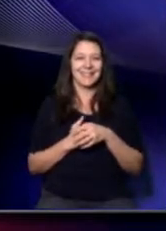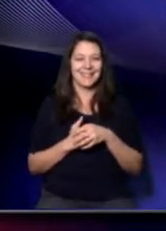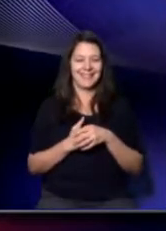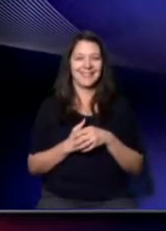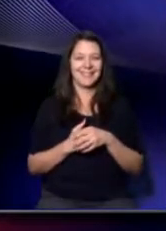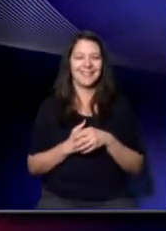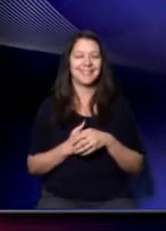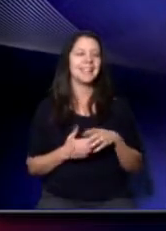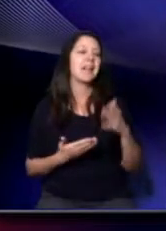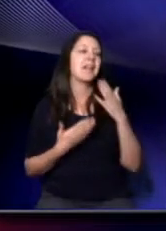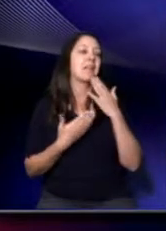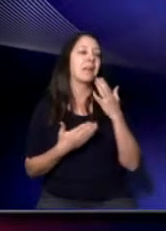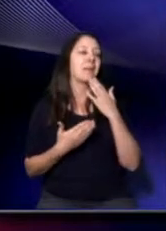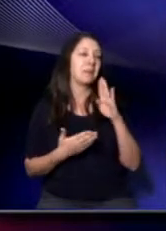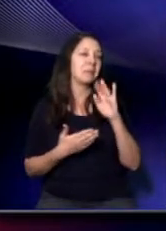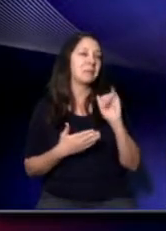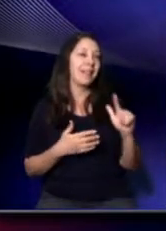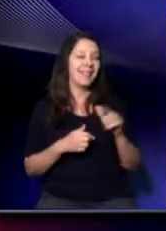Thank you very much, Bill.